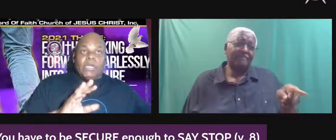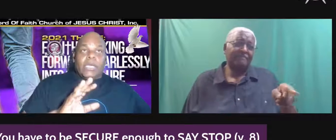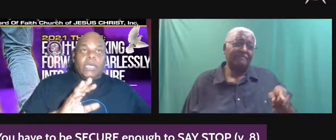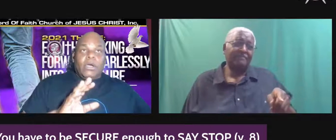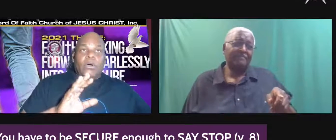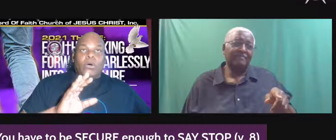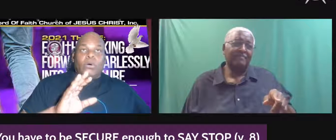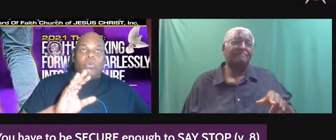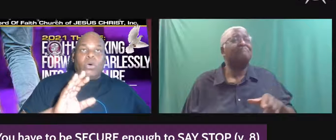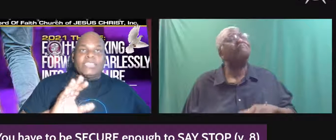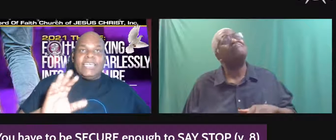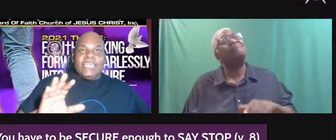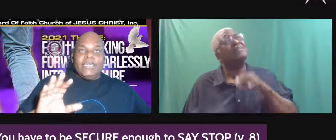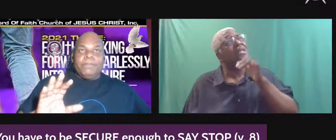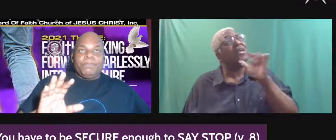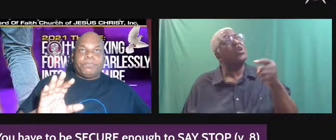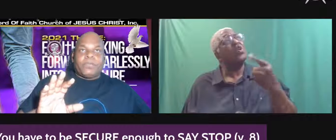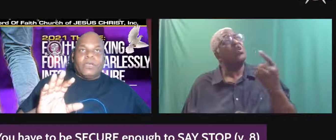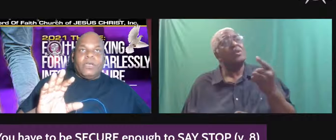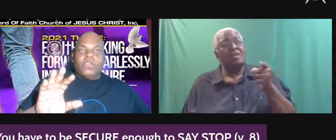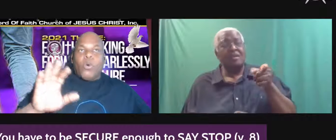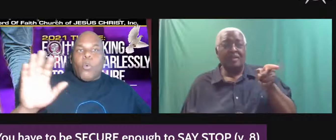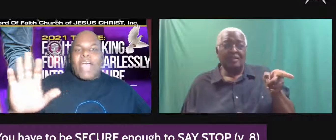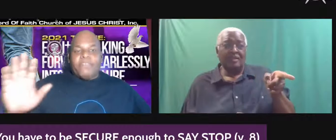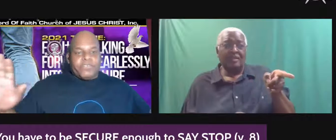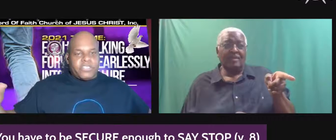not only was he